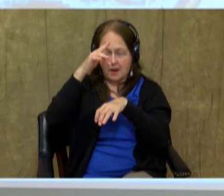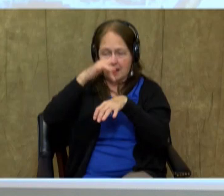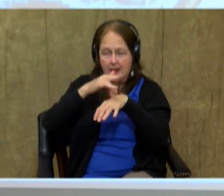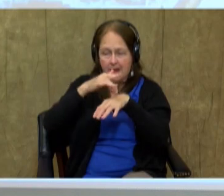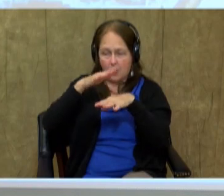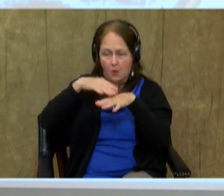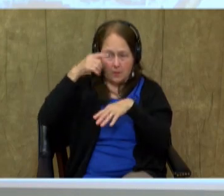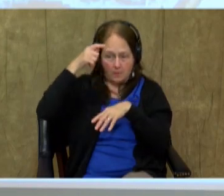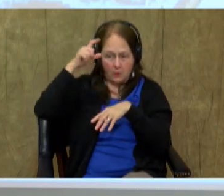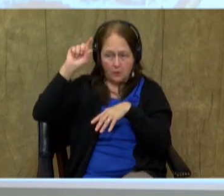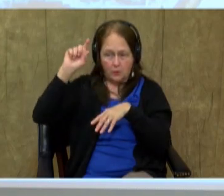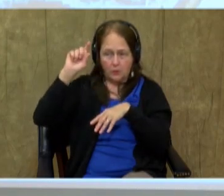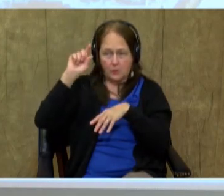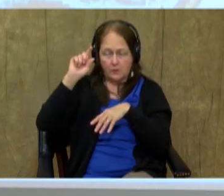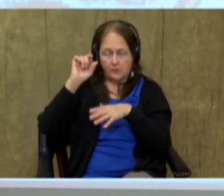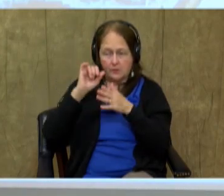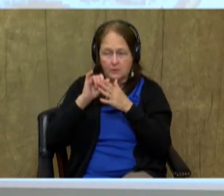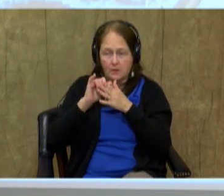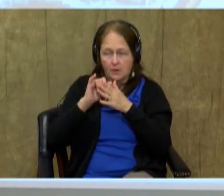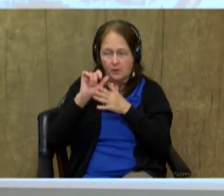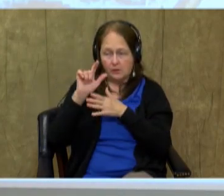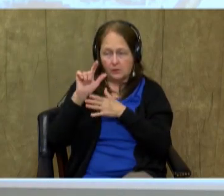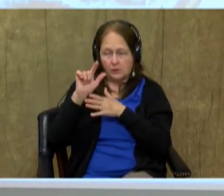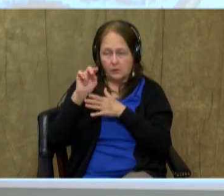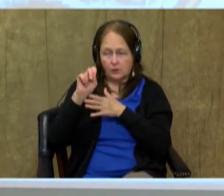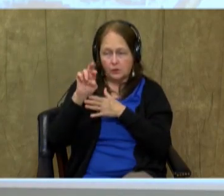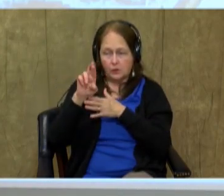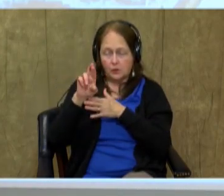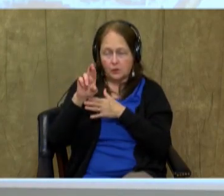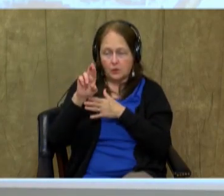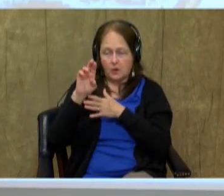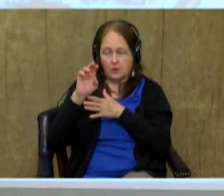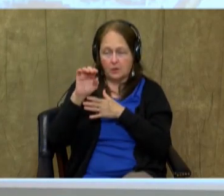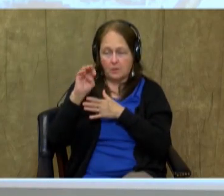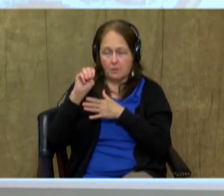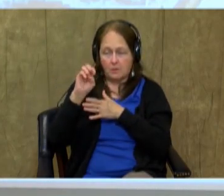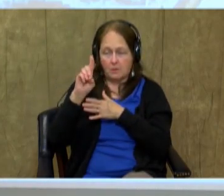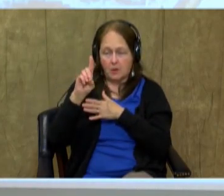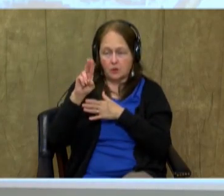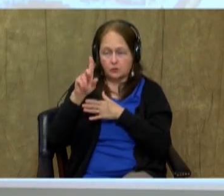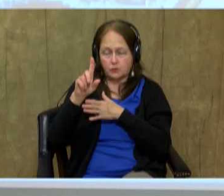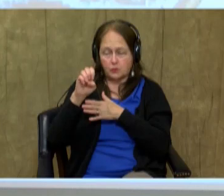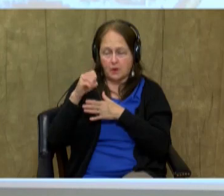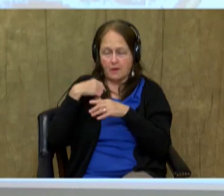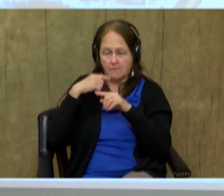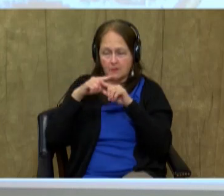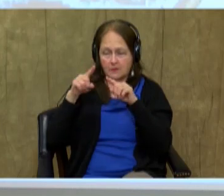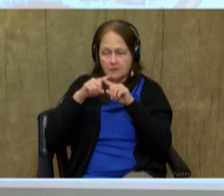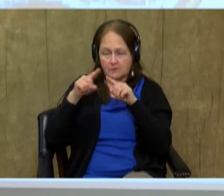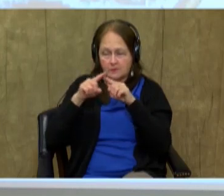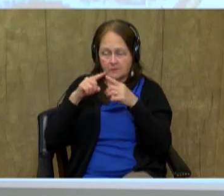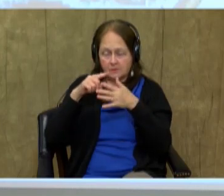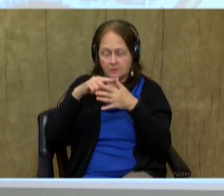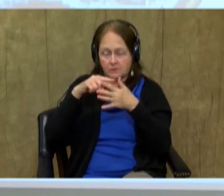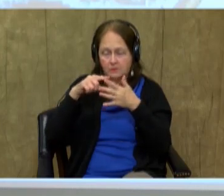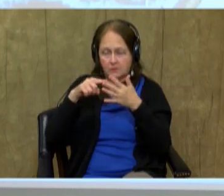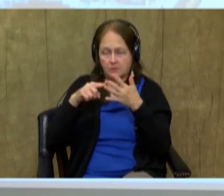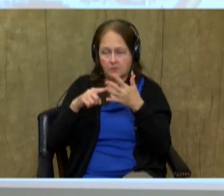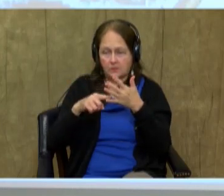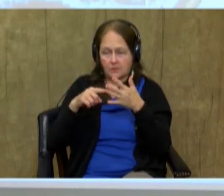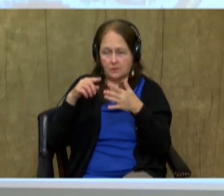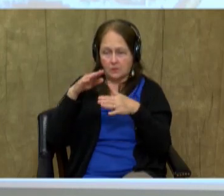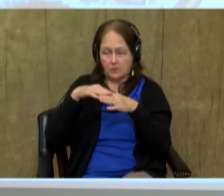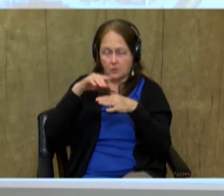the moon. The lunar module has multiple pieces. So when they get to the moon